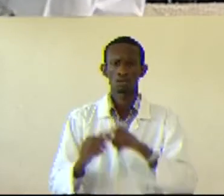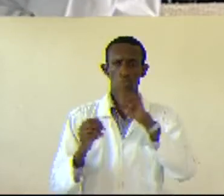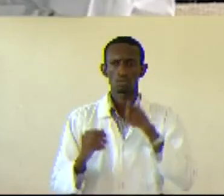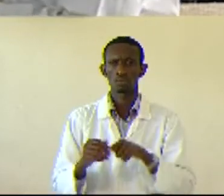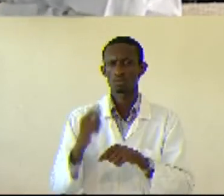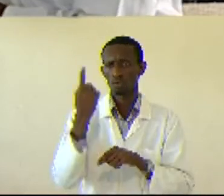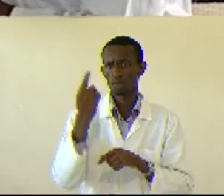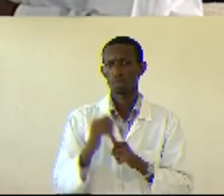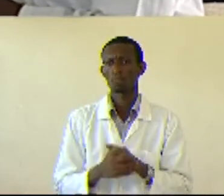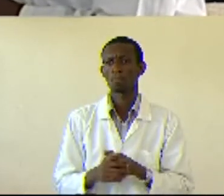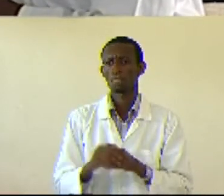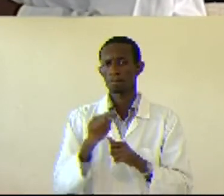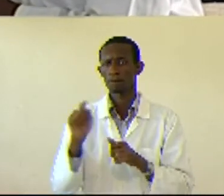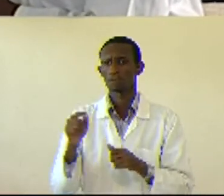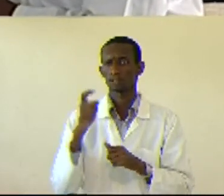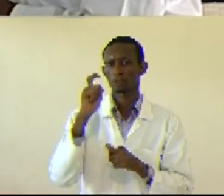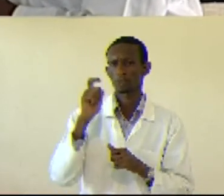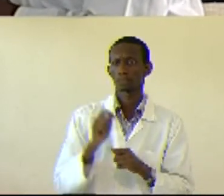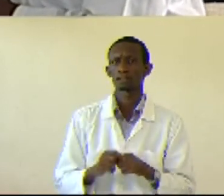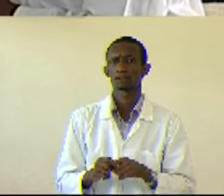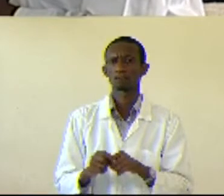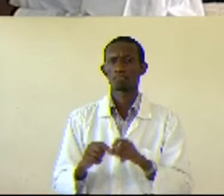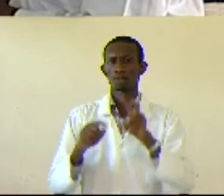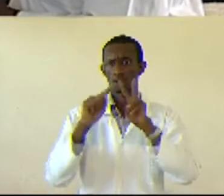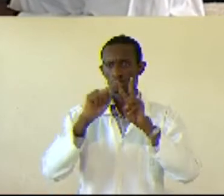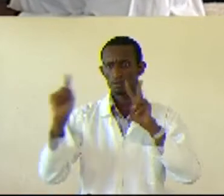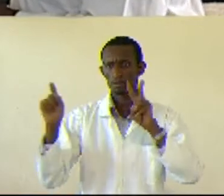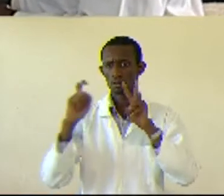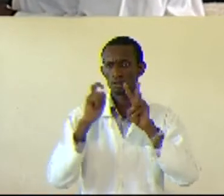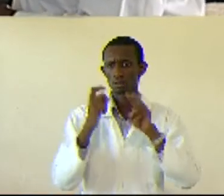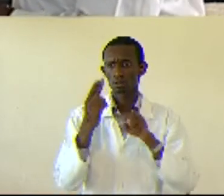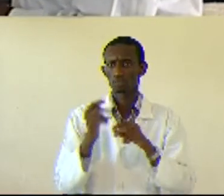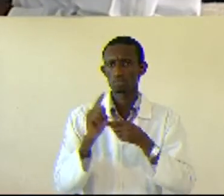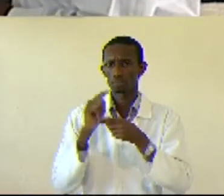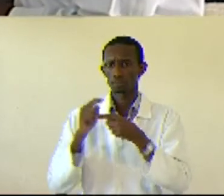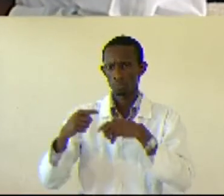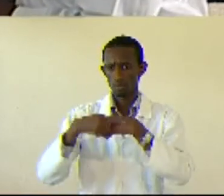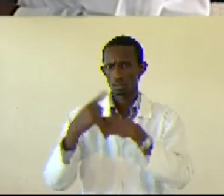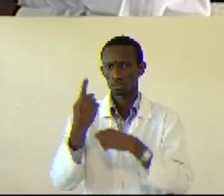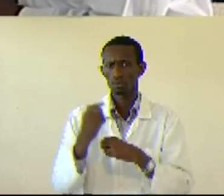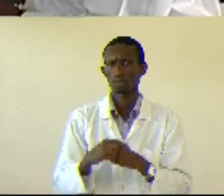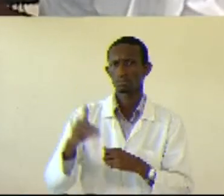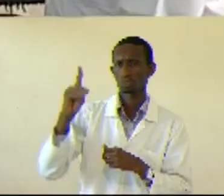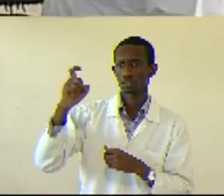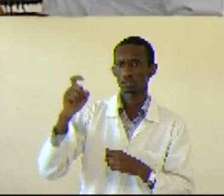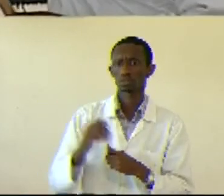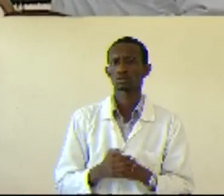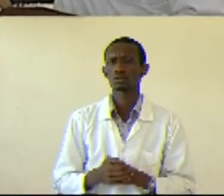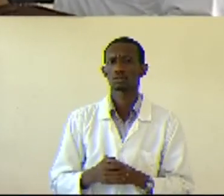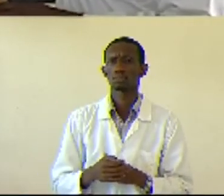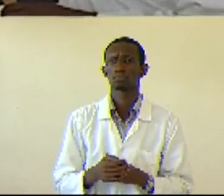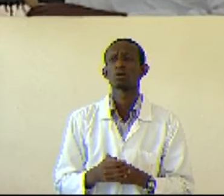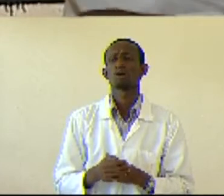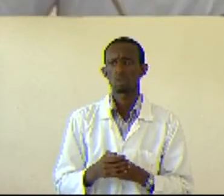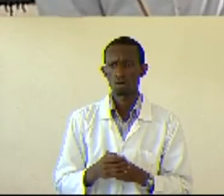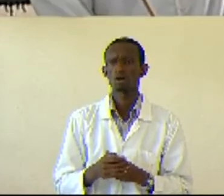of 1 over x times square root of x squared minus 1 dx. So our formula is